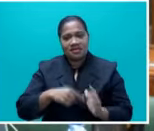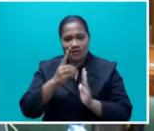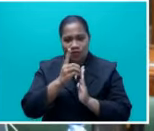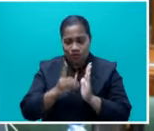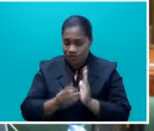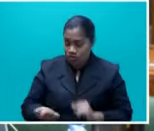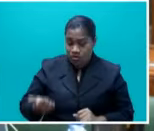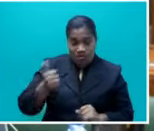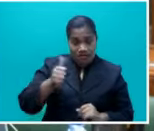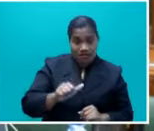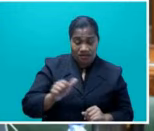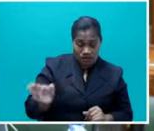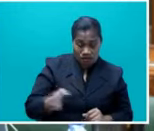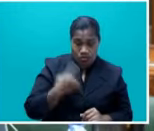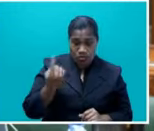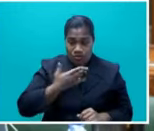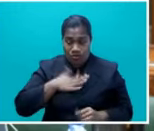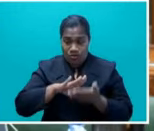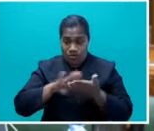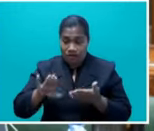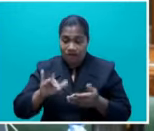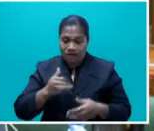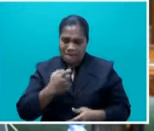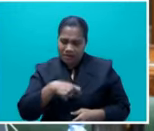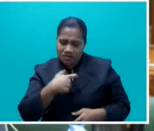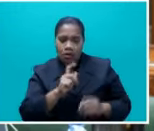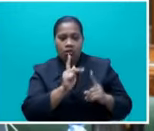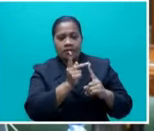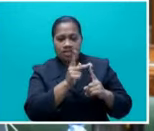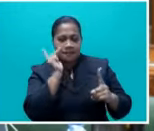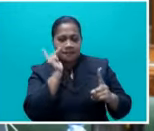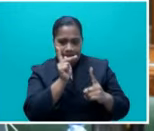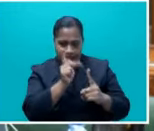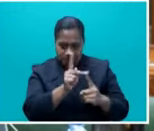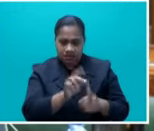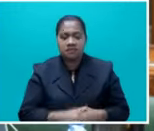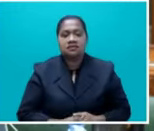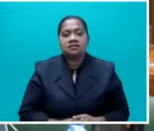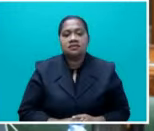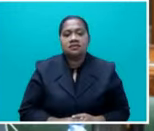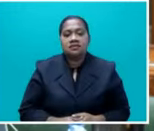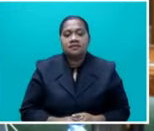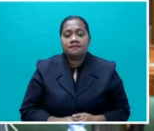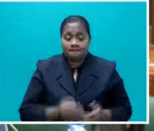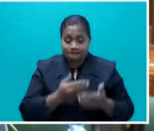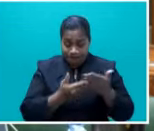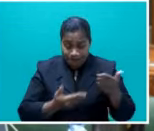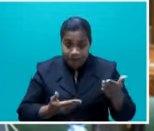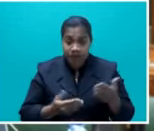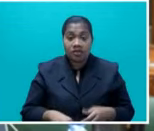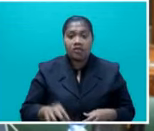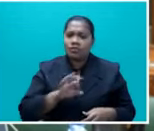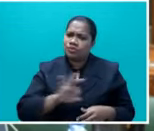who seek to extinguish it for personal or political purposes. This statement perhaps was not well